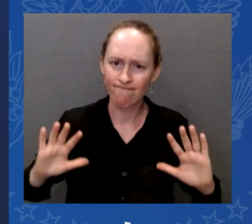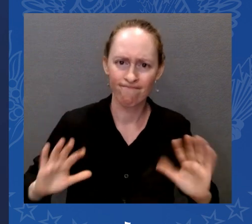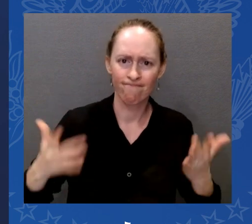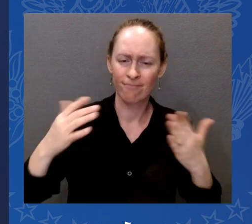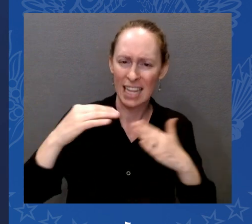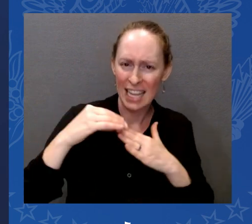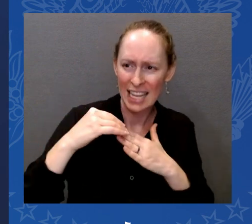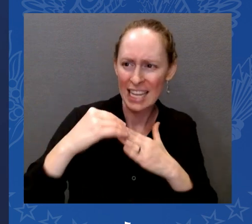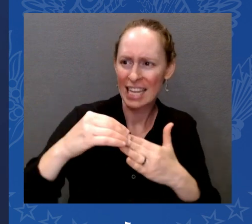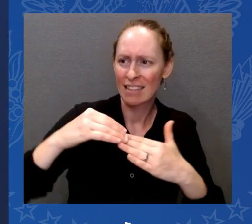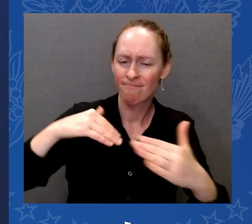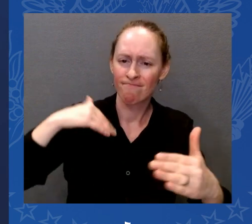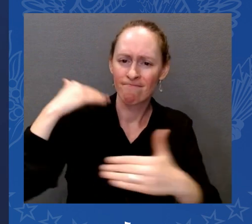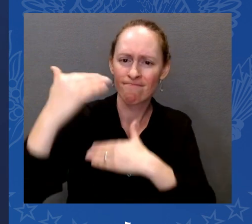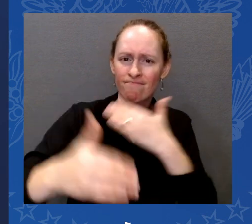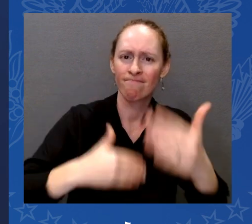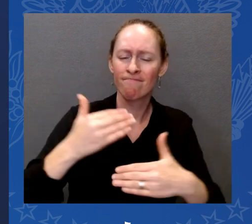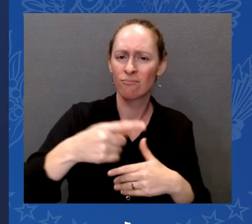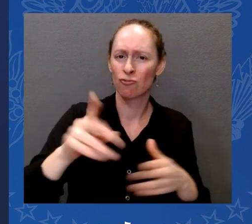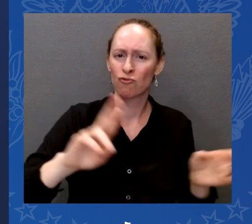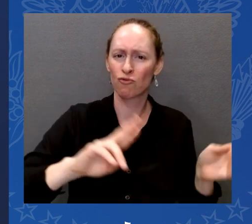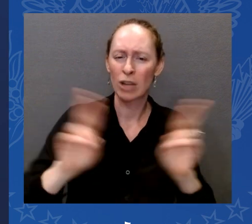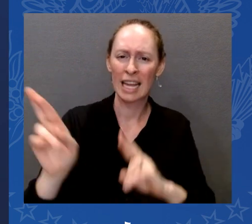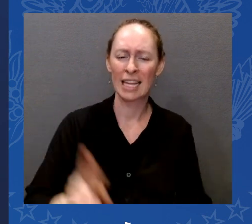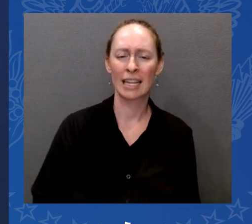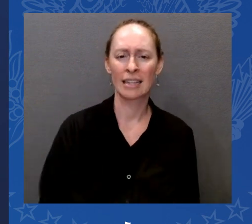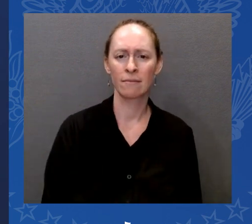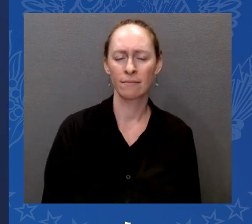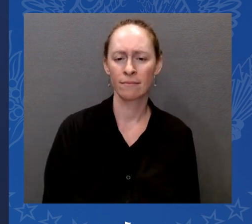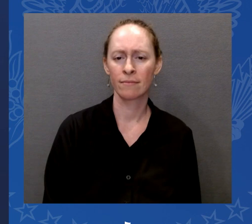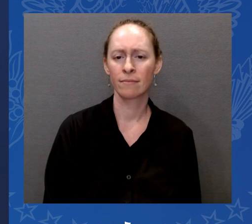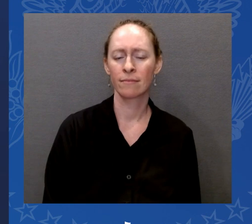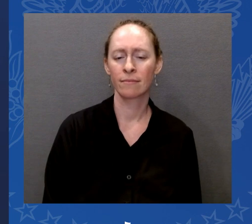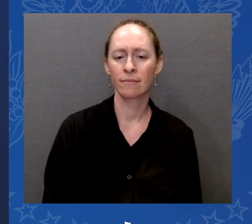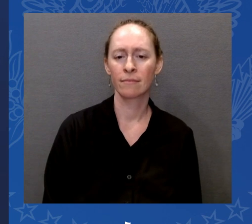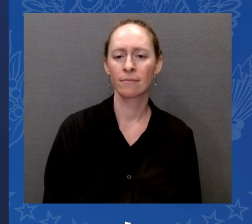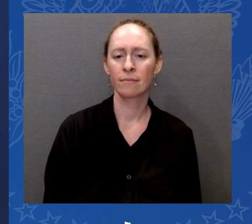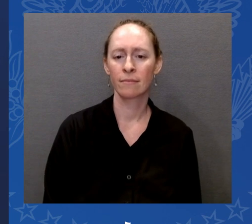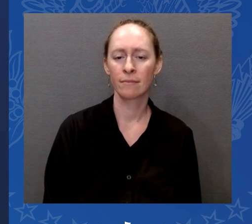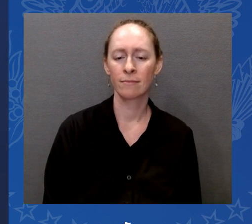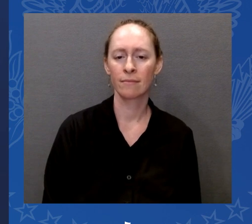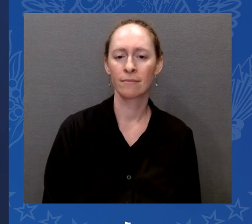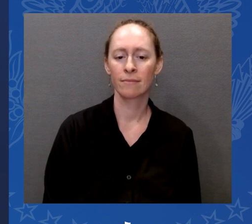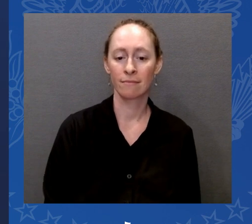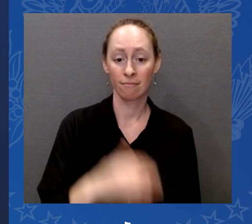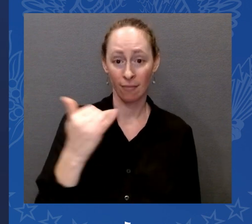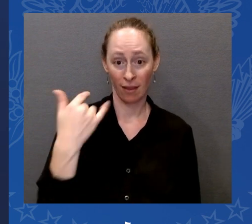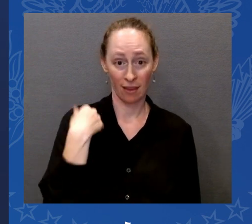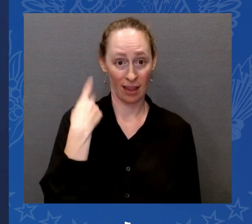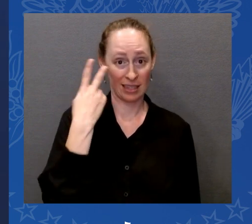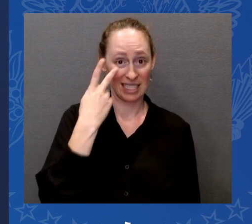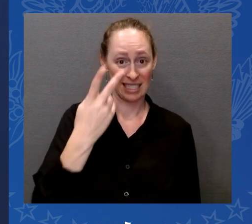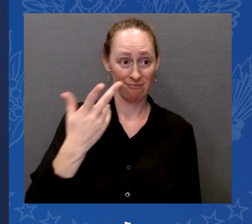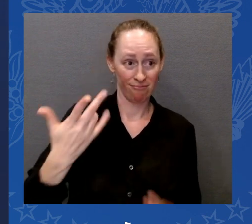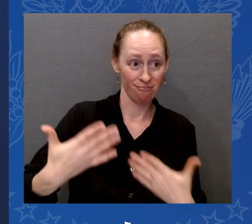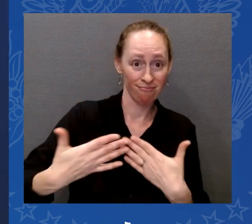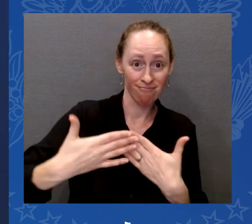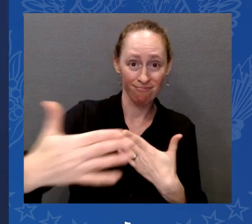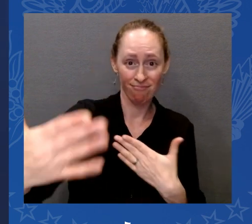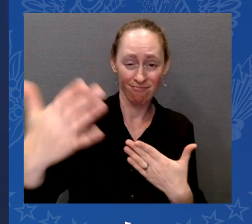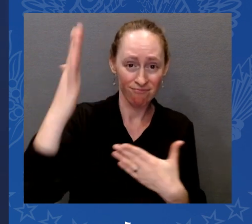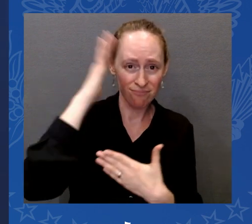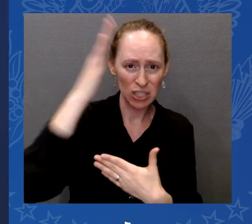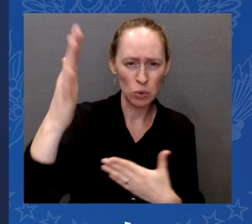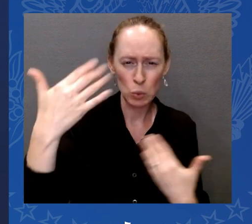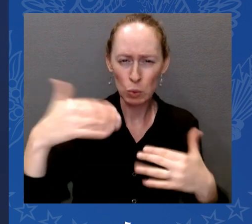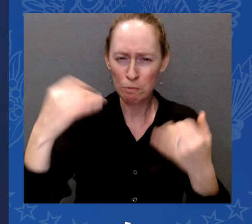right here. Because I look out at the younger generation. It's the best educated generation, the least